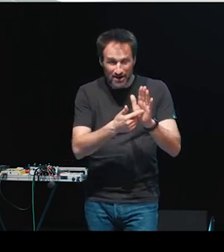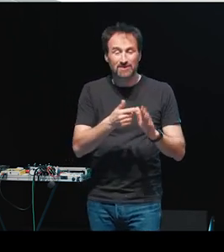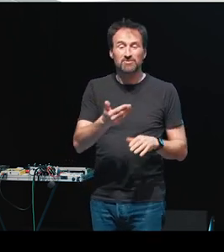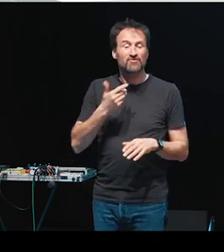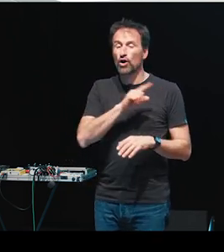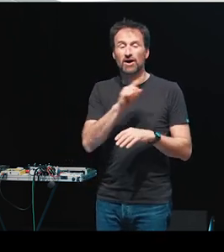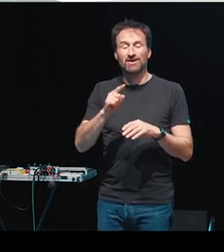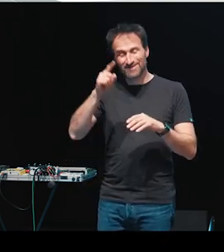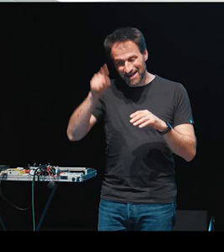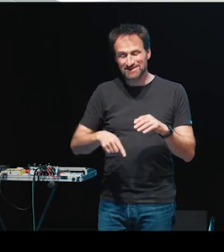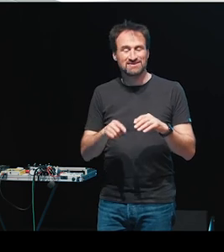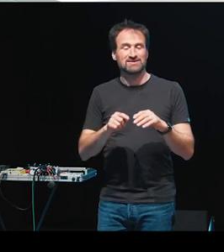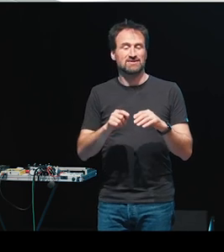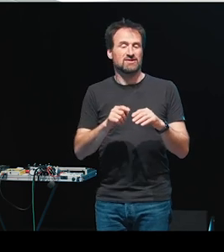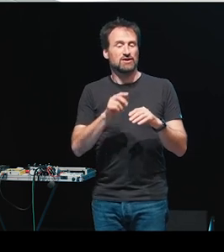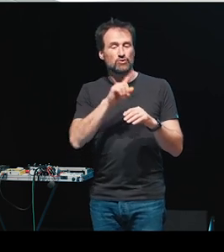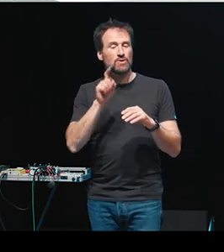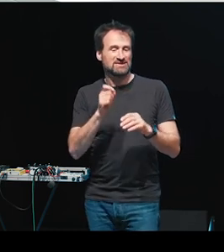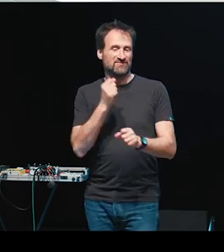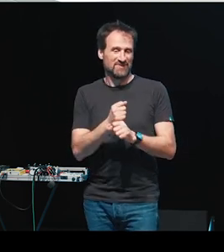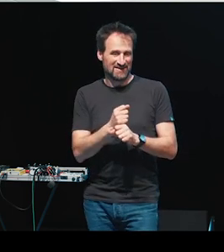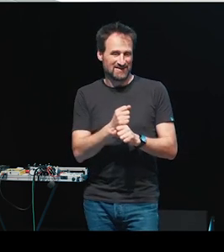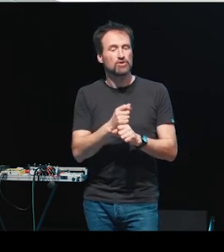rest of the calls in parallel.